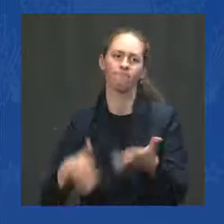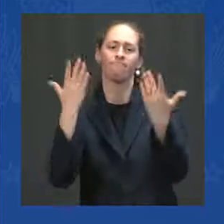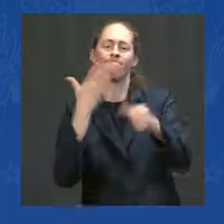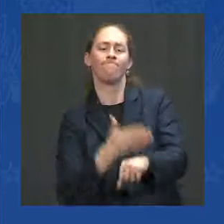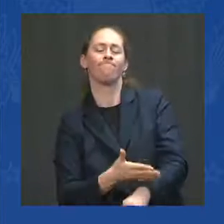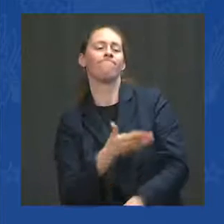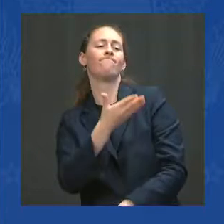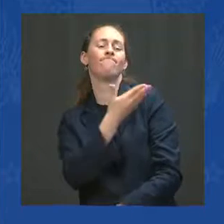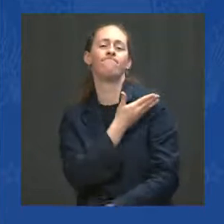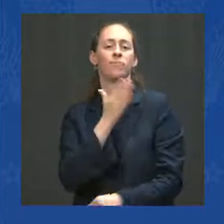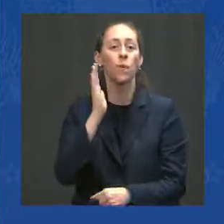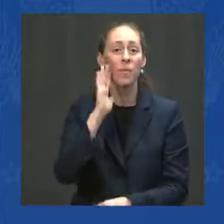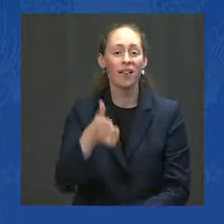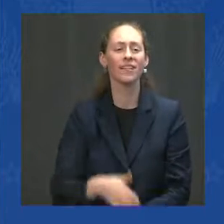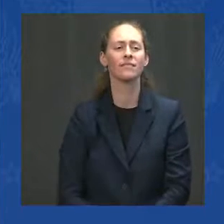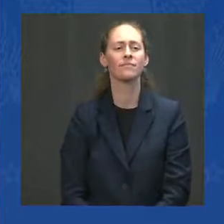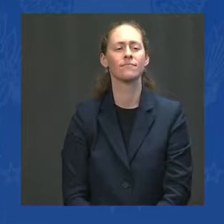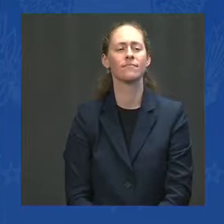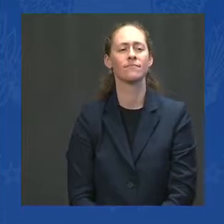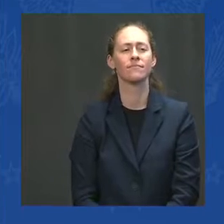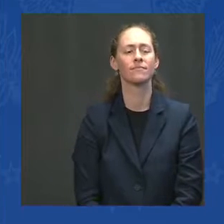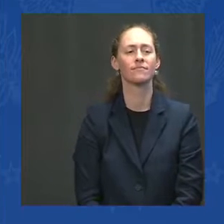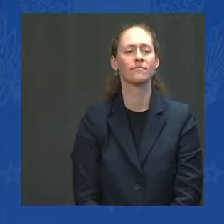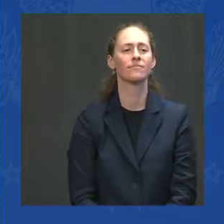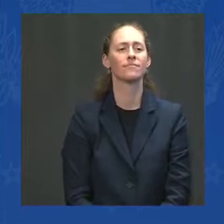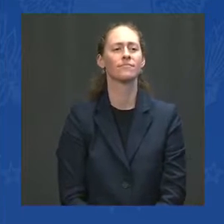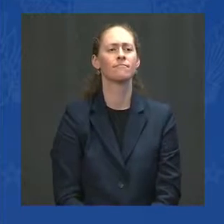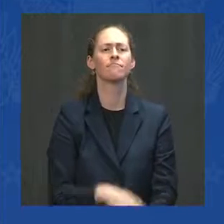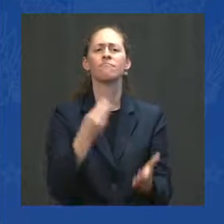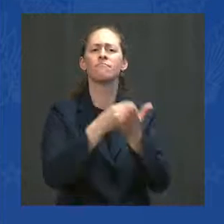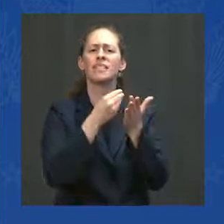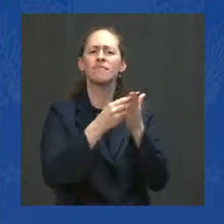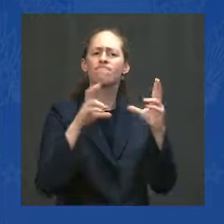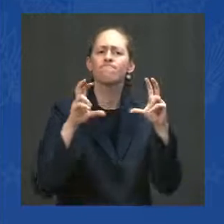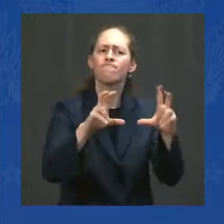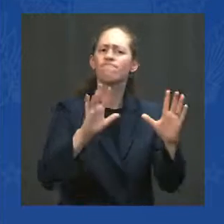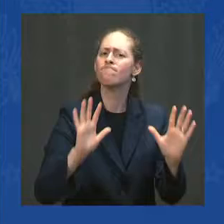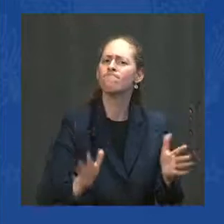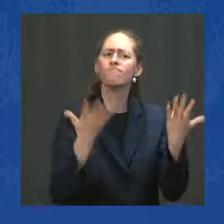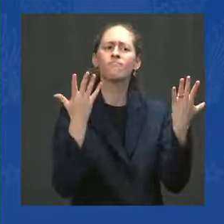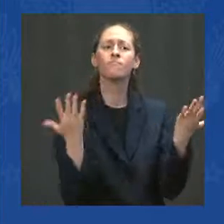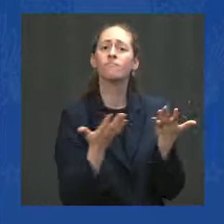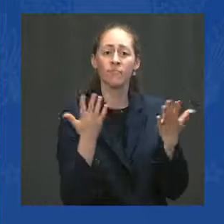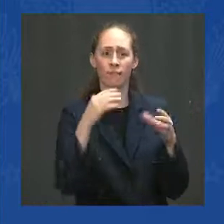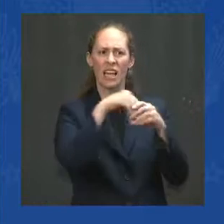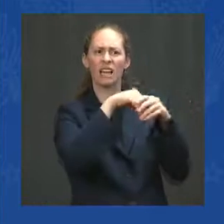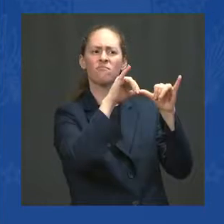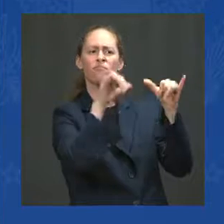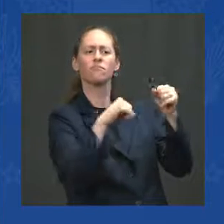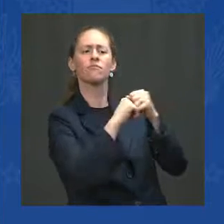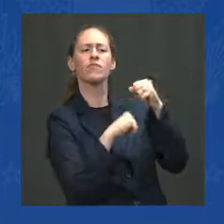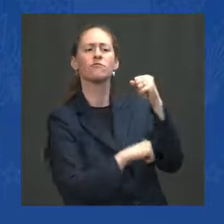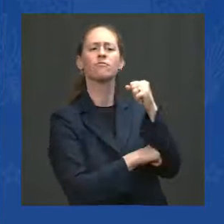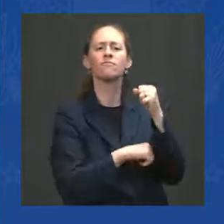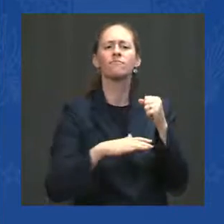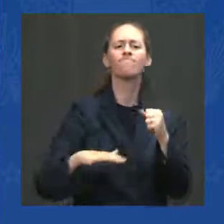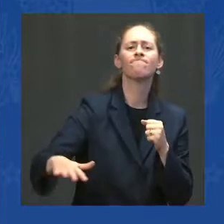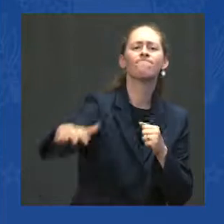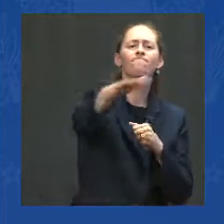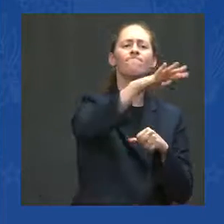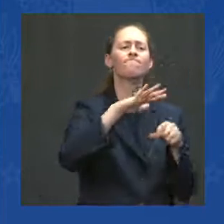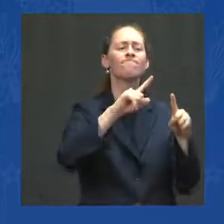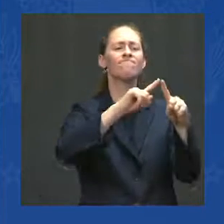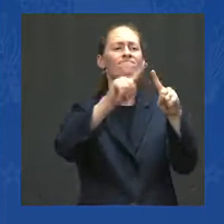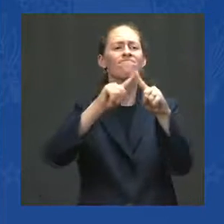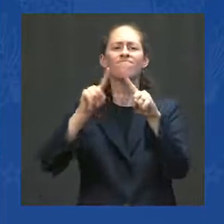workers to strengthen our natural infrastructure, like our levees. These are at risk of catastrophic